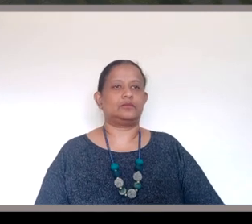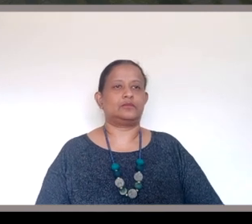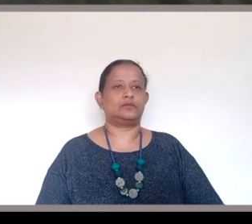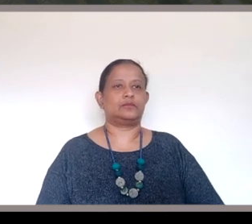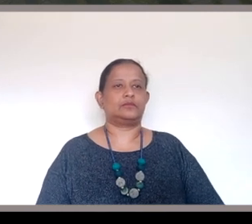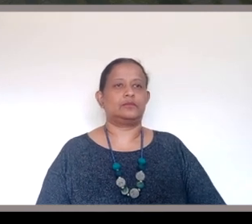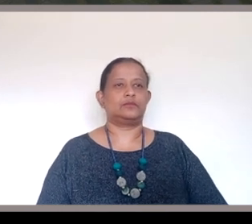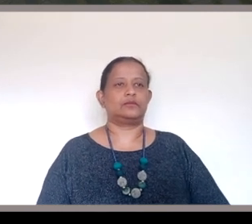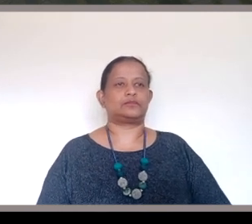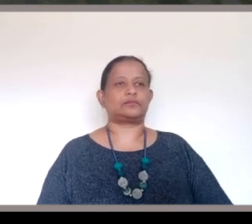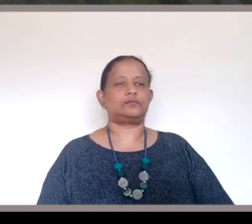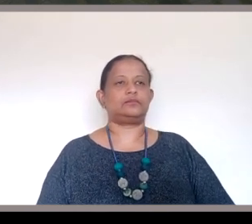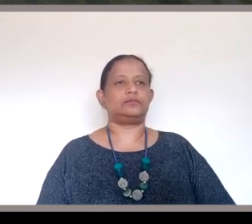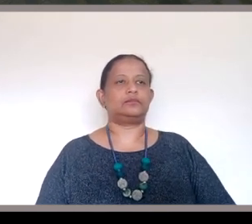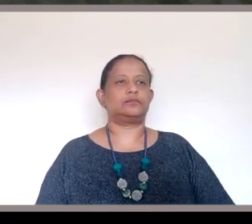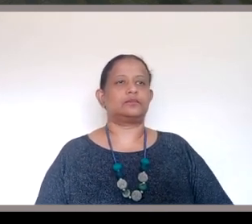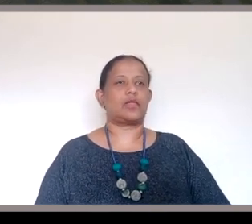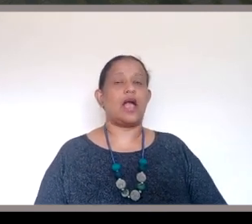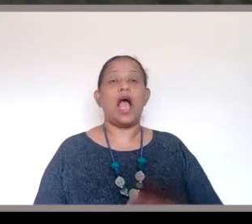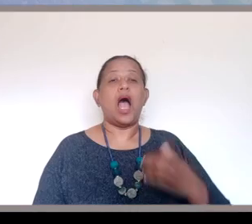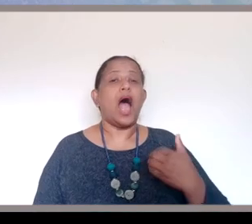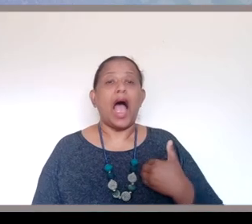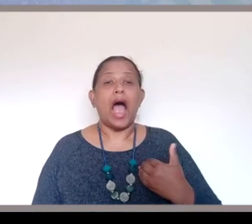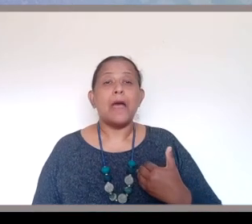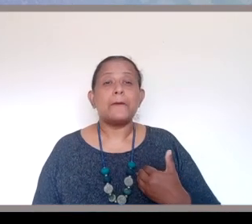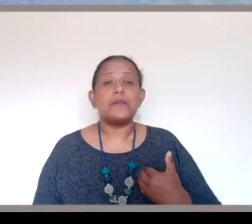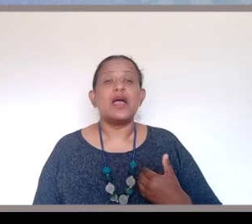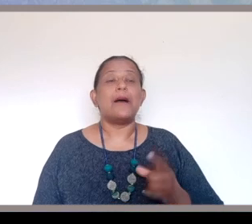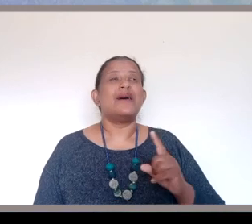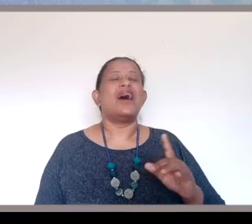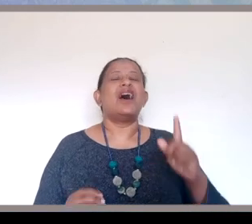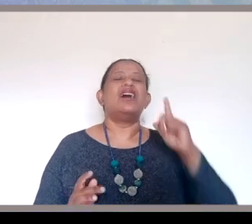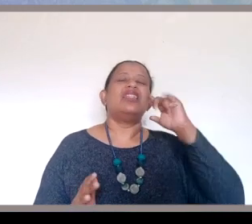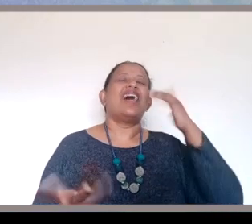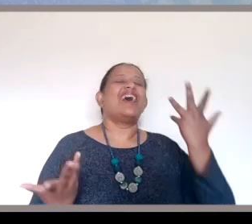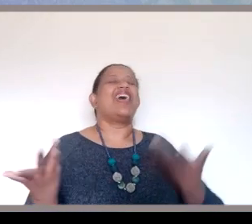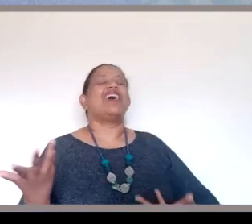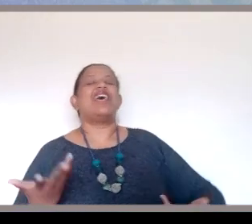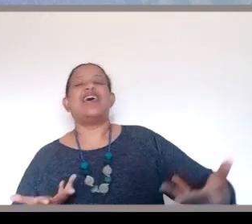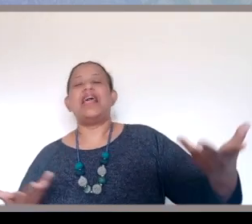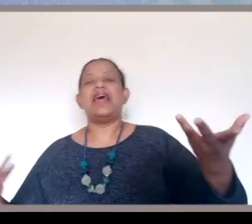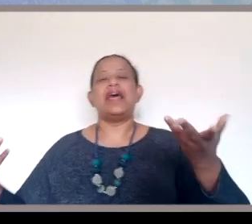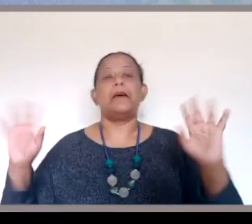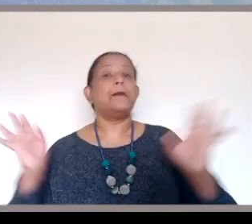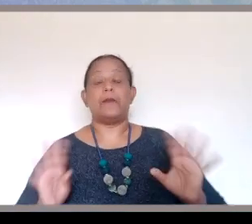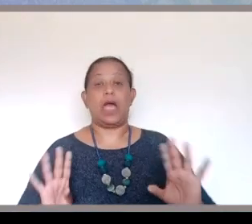away." You see, we need to be ready and prepared for temptation. Temptation does